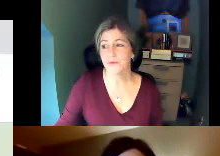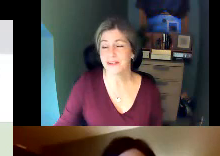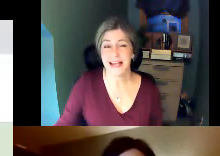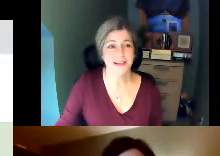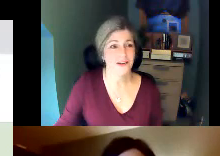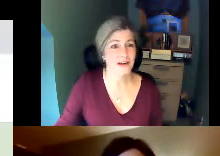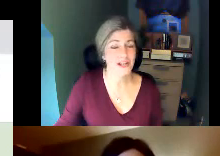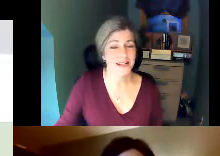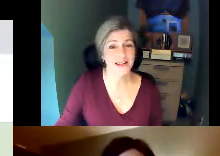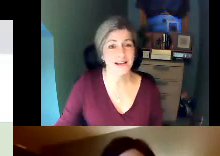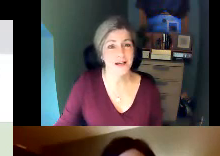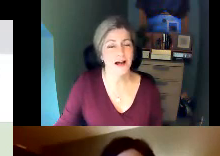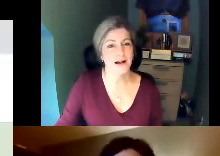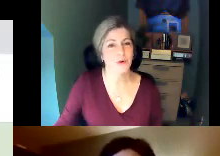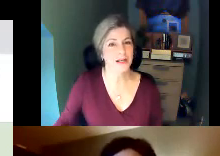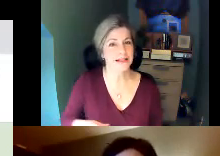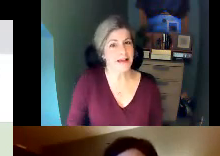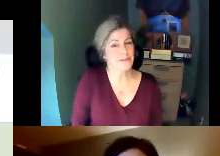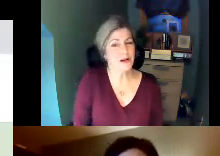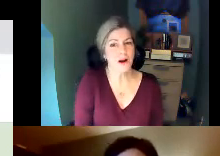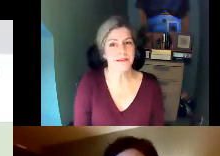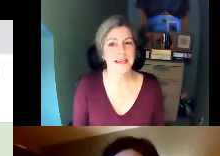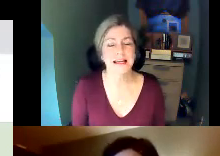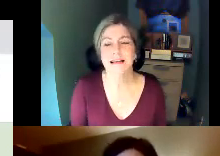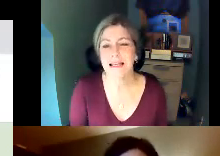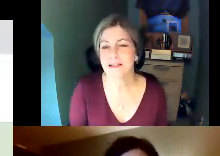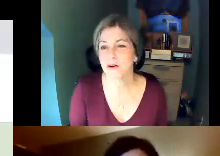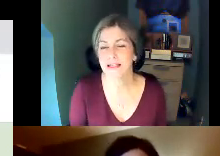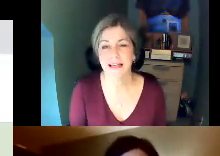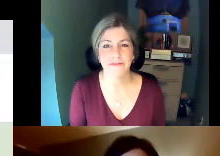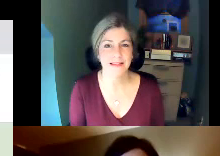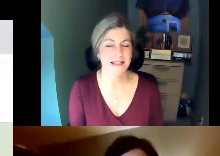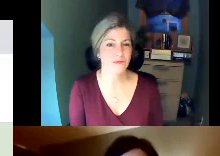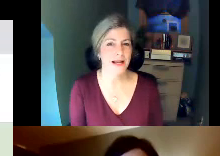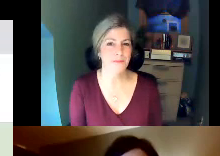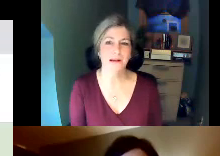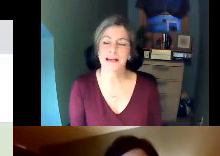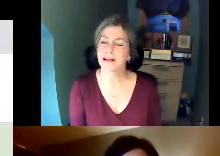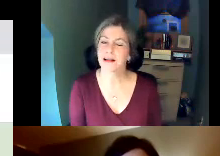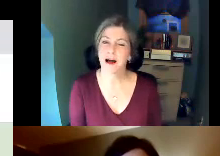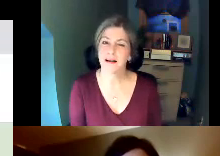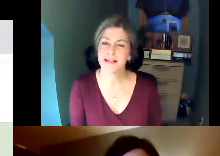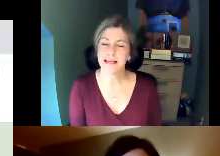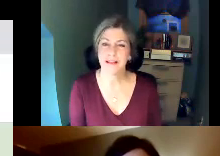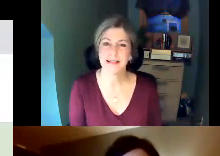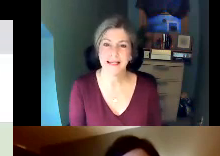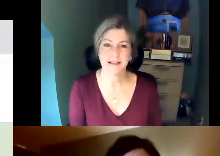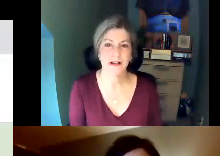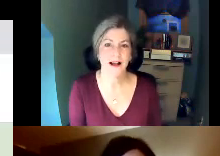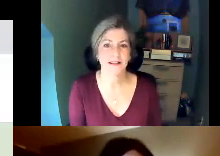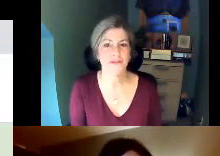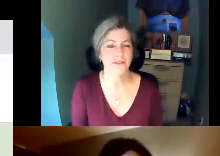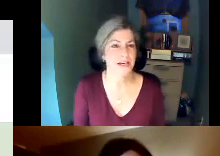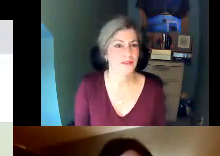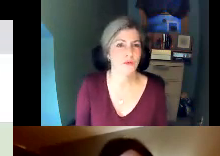So next on our agenda, we're going to let Devin McCarthy is our CFNC rep. CFNC is